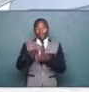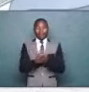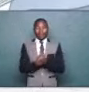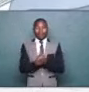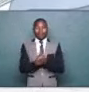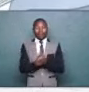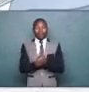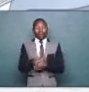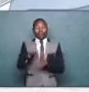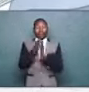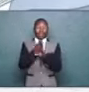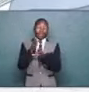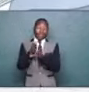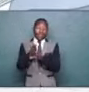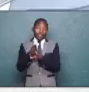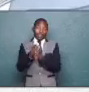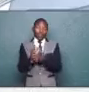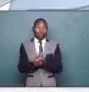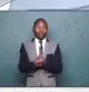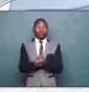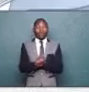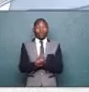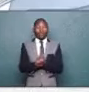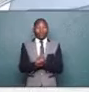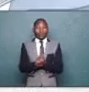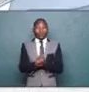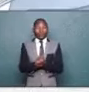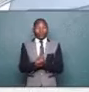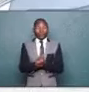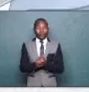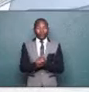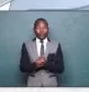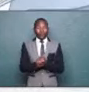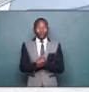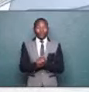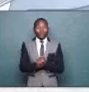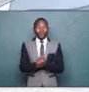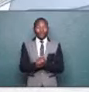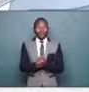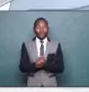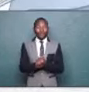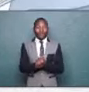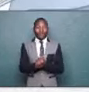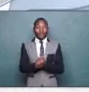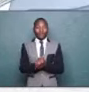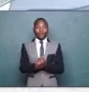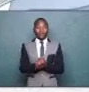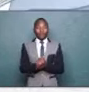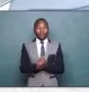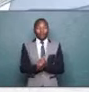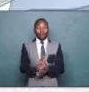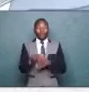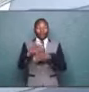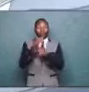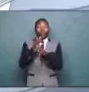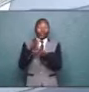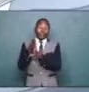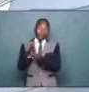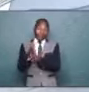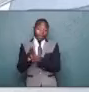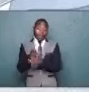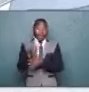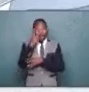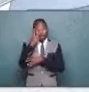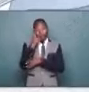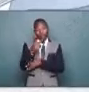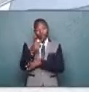in the targeted centers as outlined in the criteria cited above. Civil society organizations that